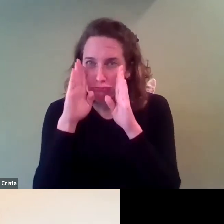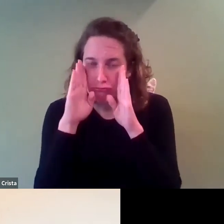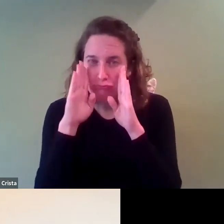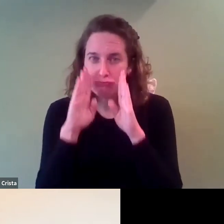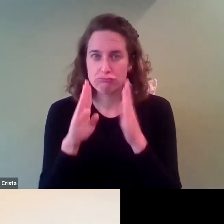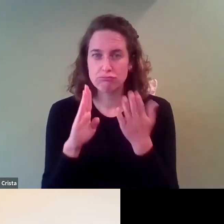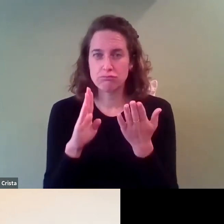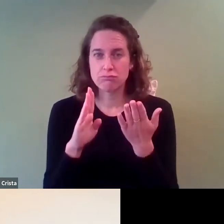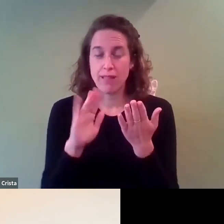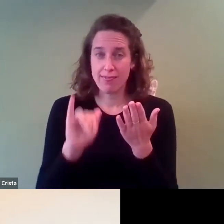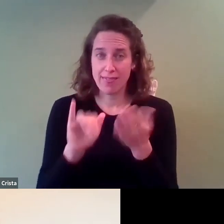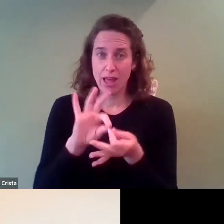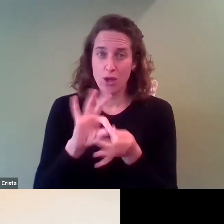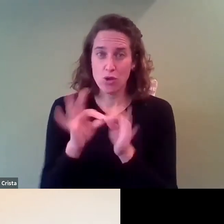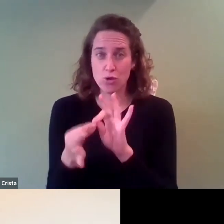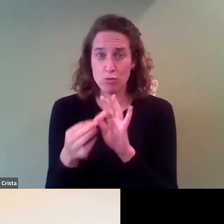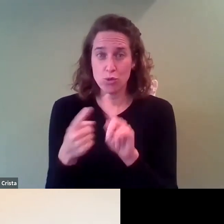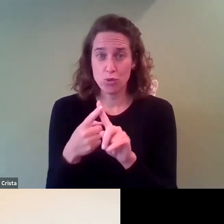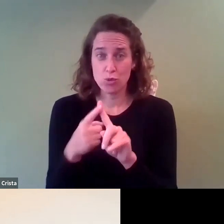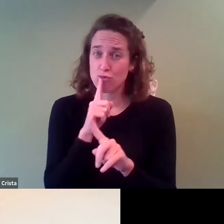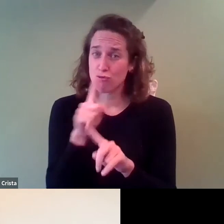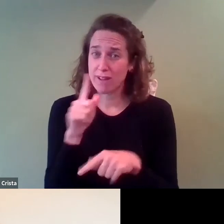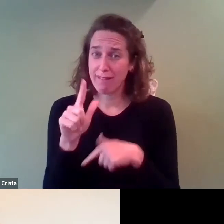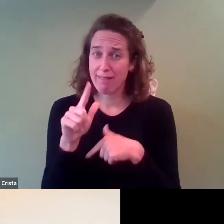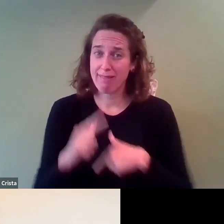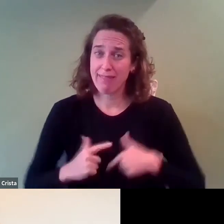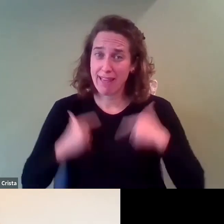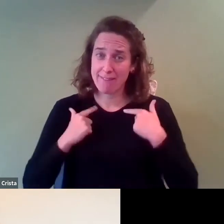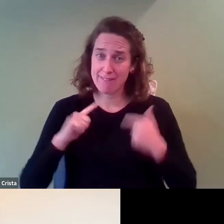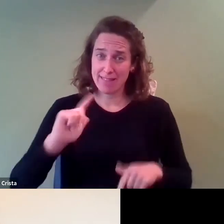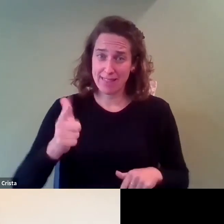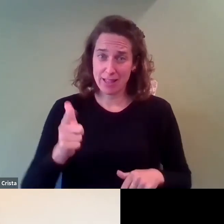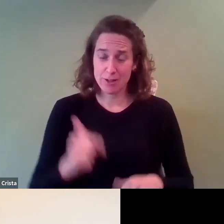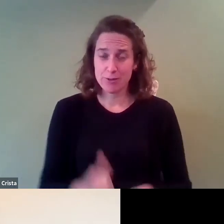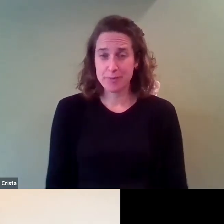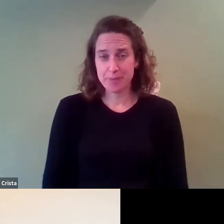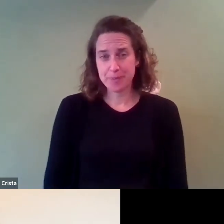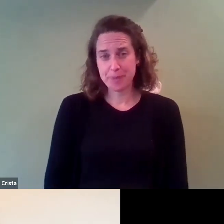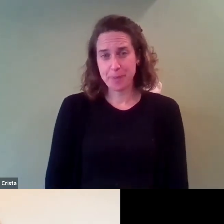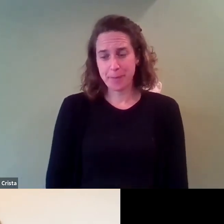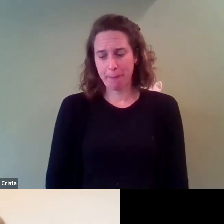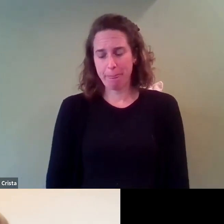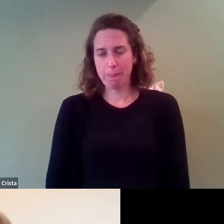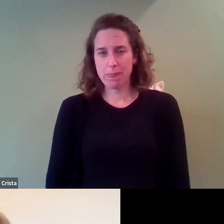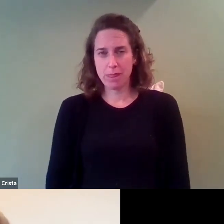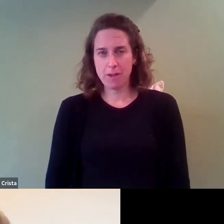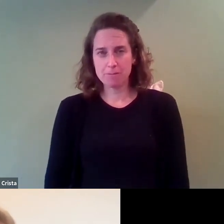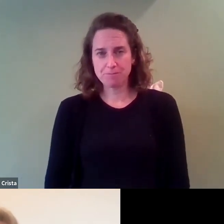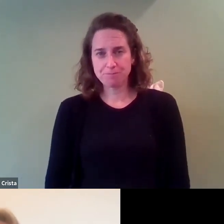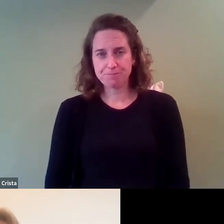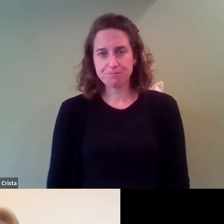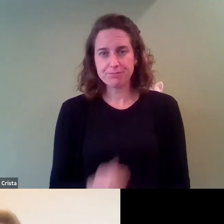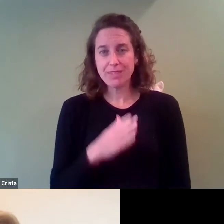hopefully we will translate out into real life. And we're much more finely attuned to